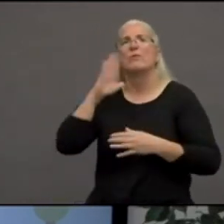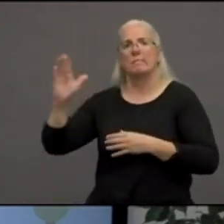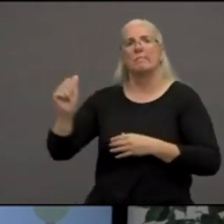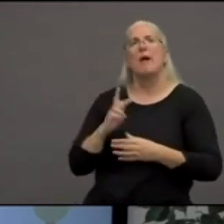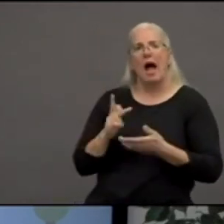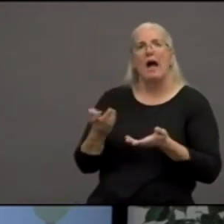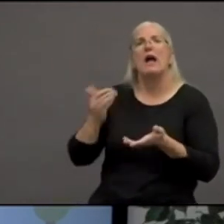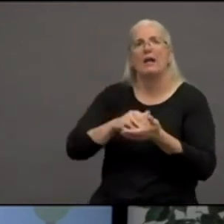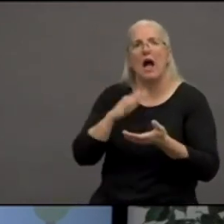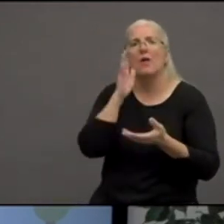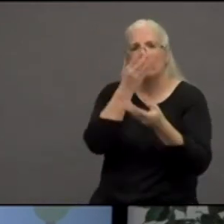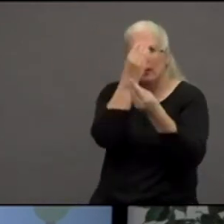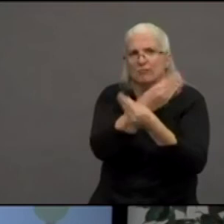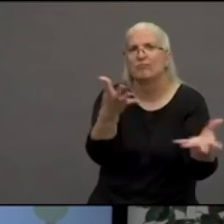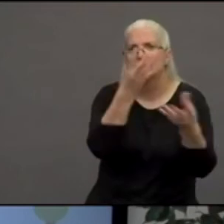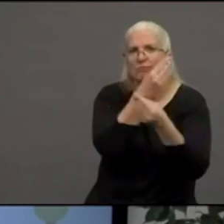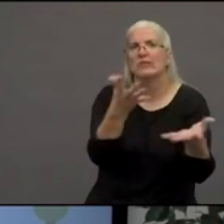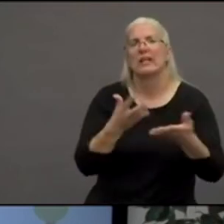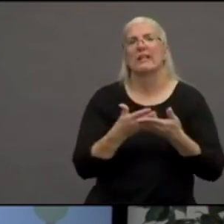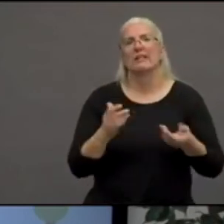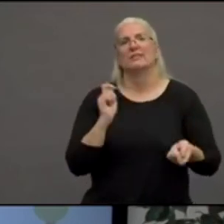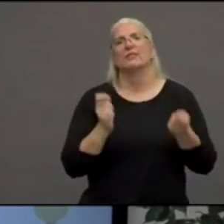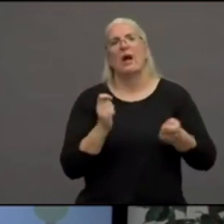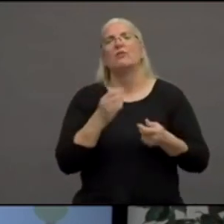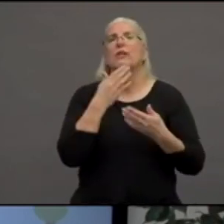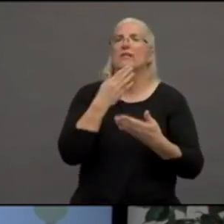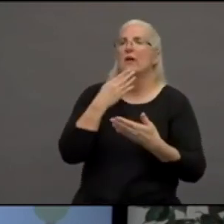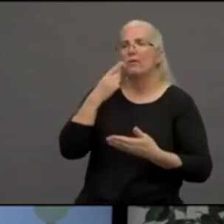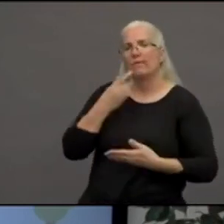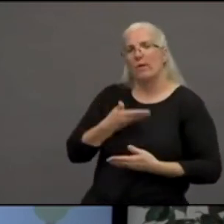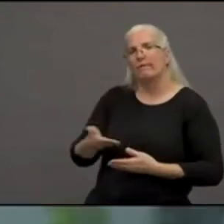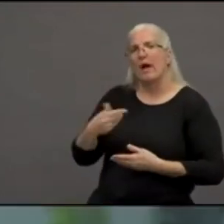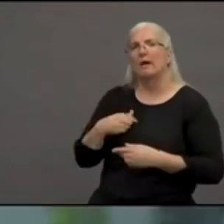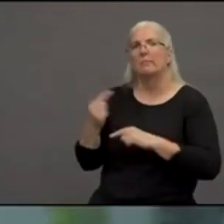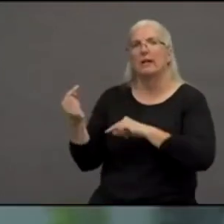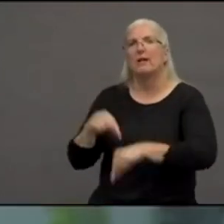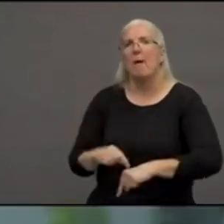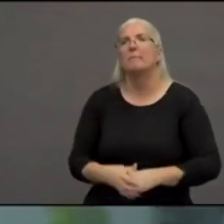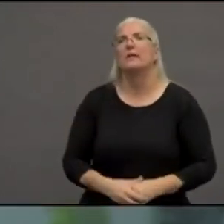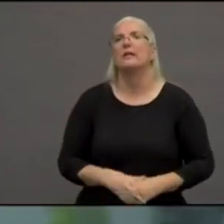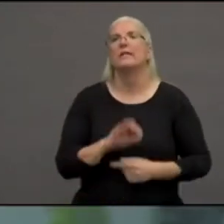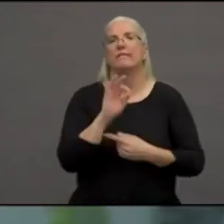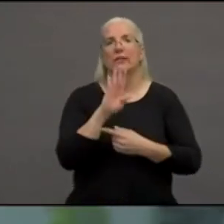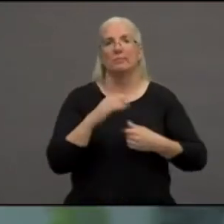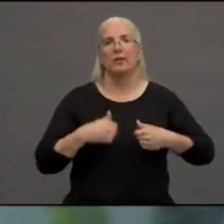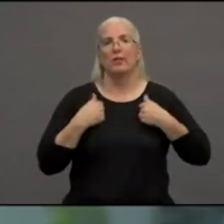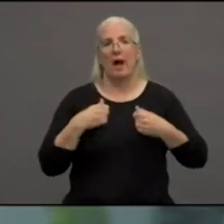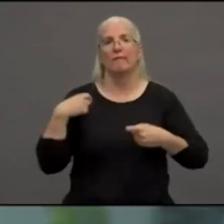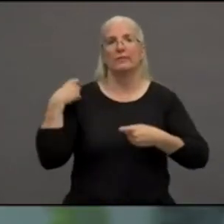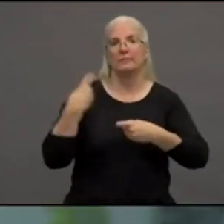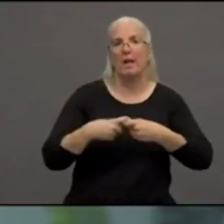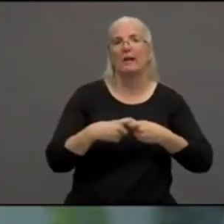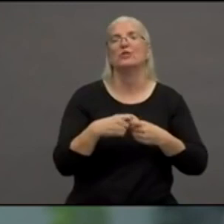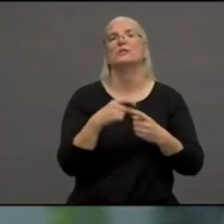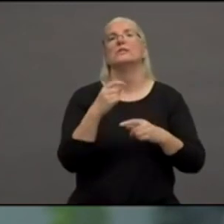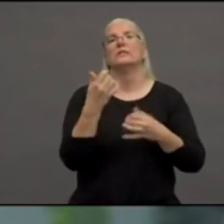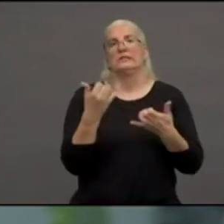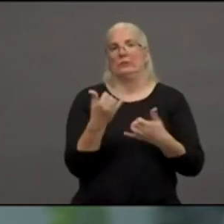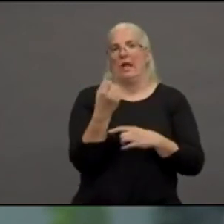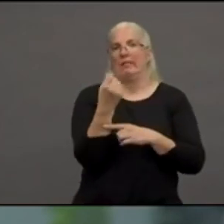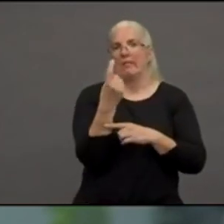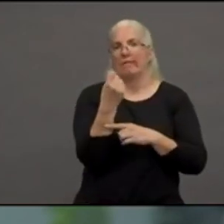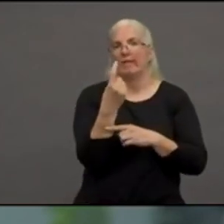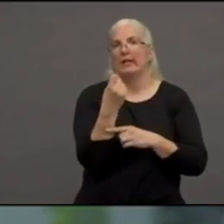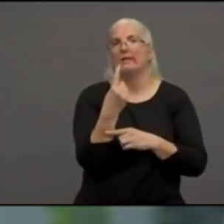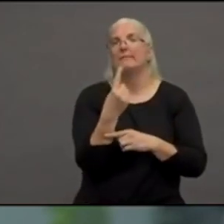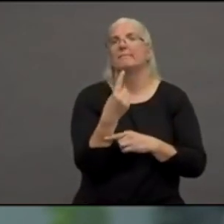will change. My pleasure. Thank you for having me. Yes. Facebook Live in Spanish comes up at 11 o'clock today. We also